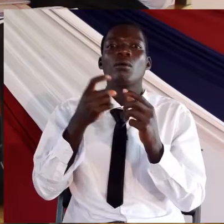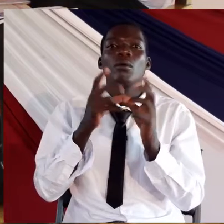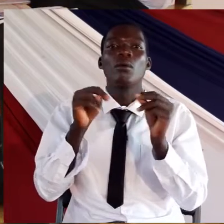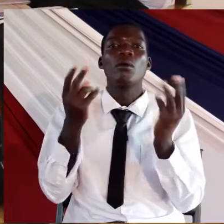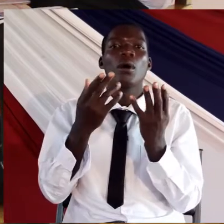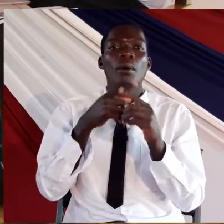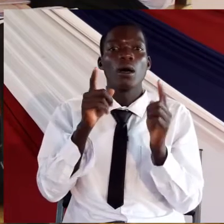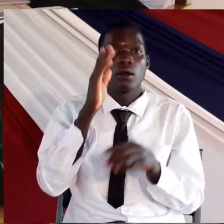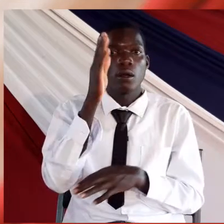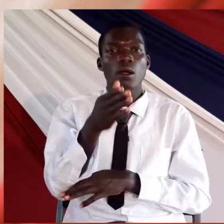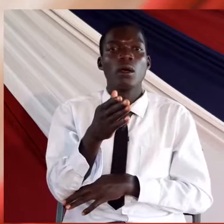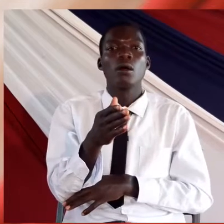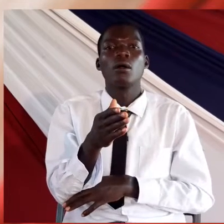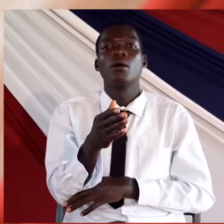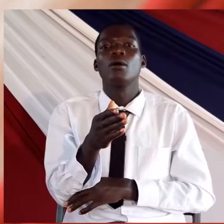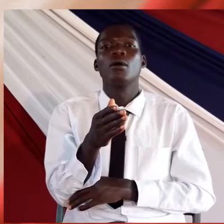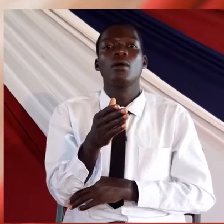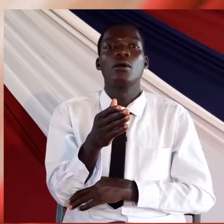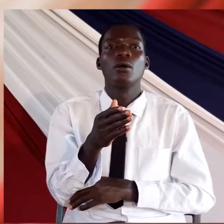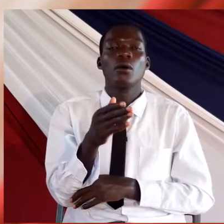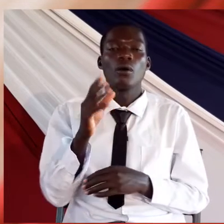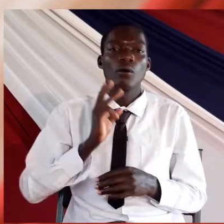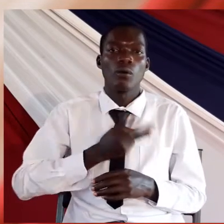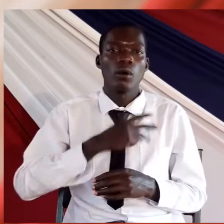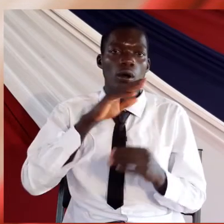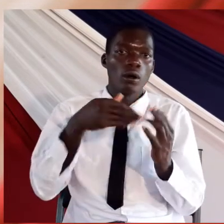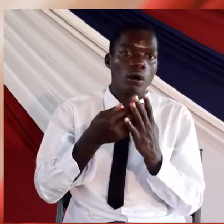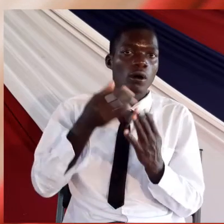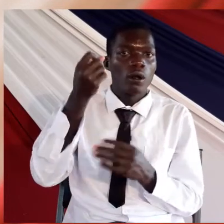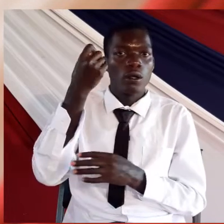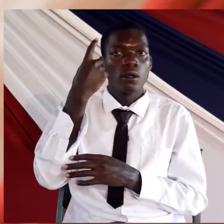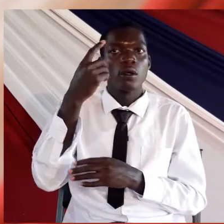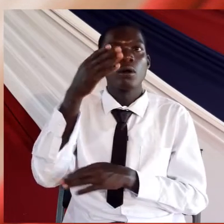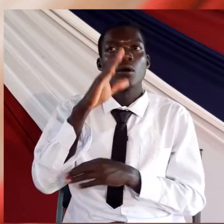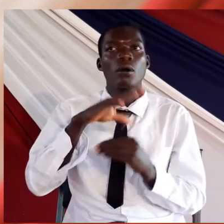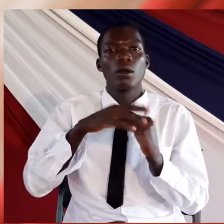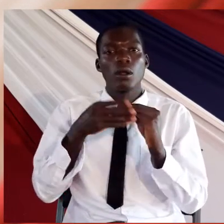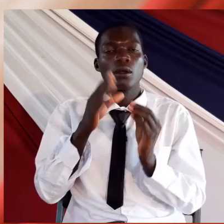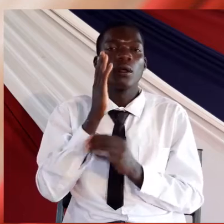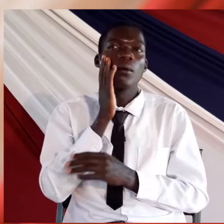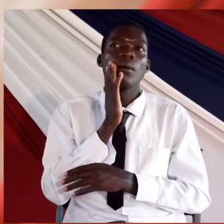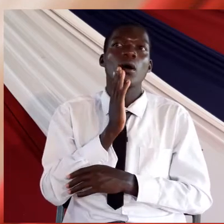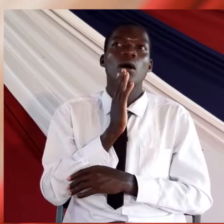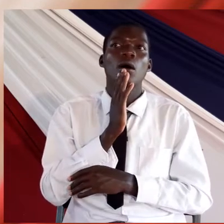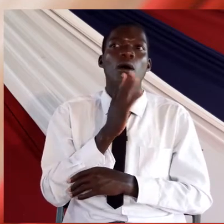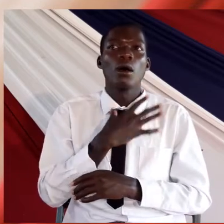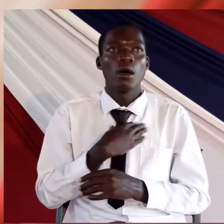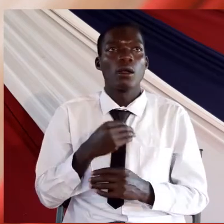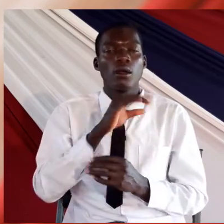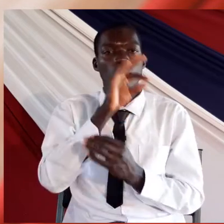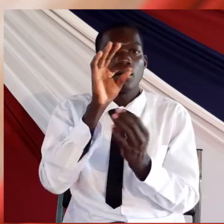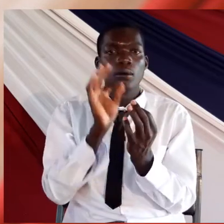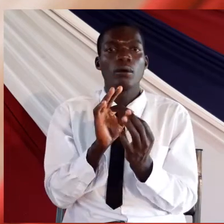were directed. Mm-hmm. We all understand God created man in perfect